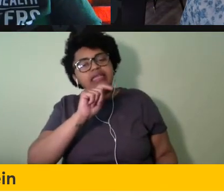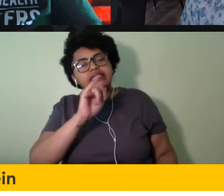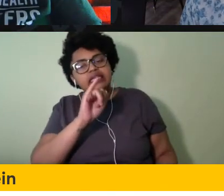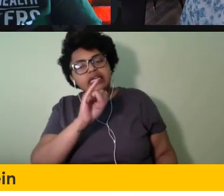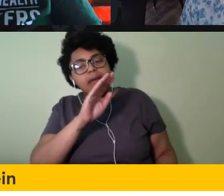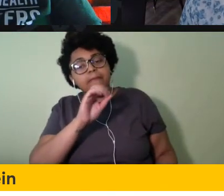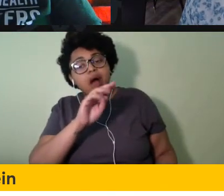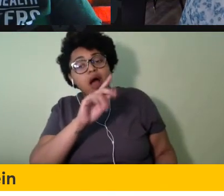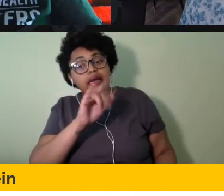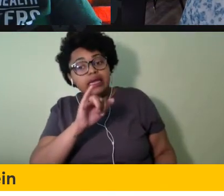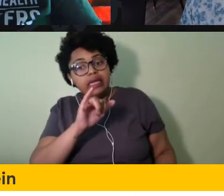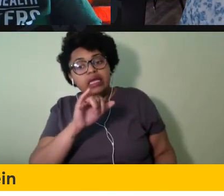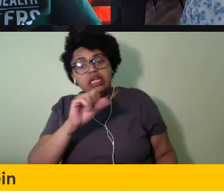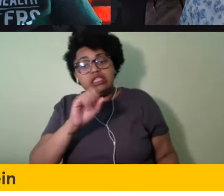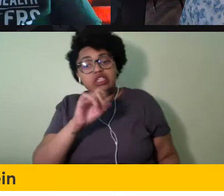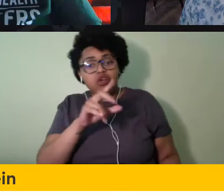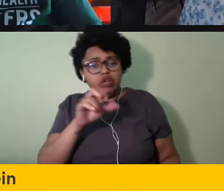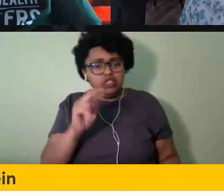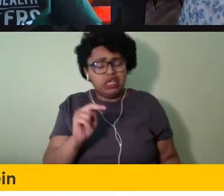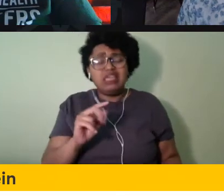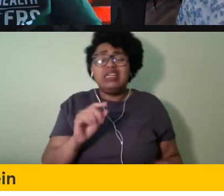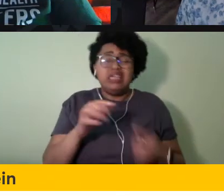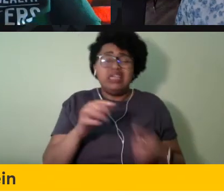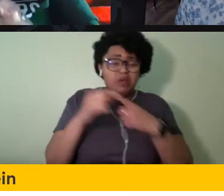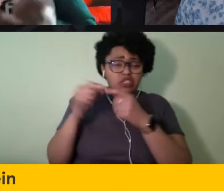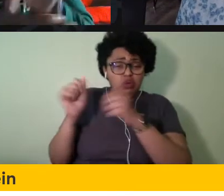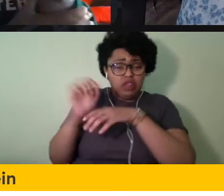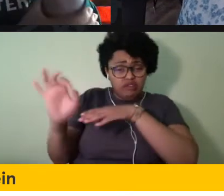especially functional consequence? And nice talk.